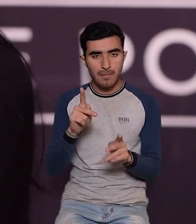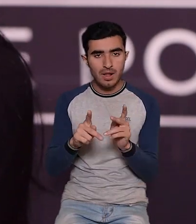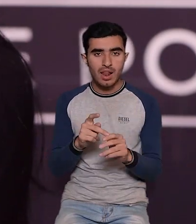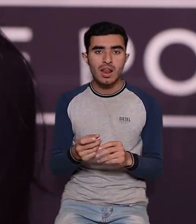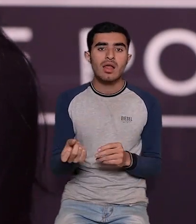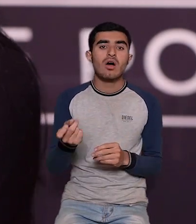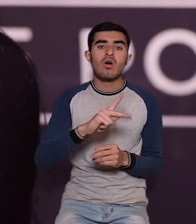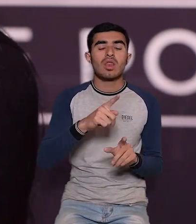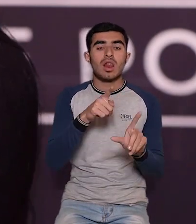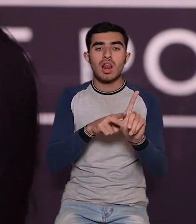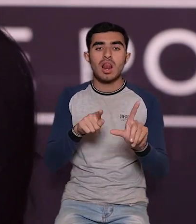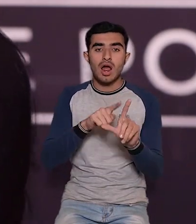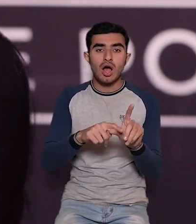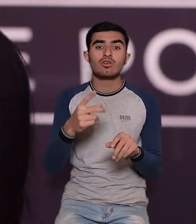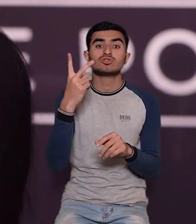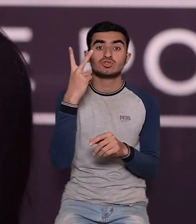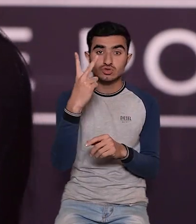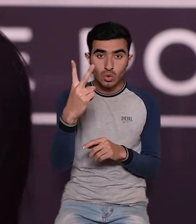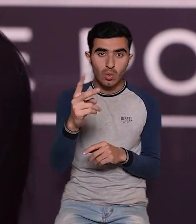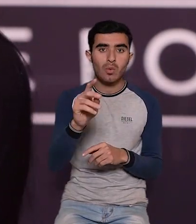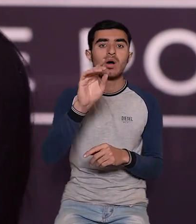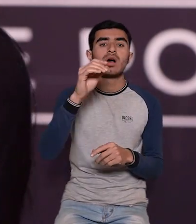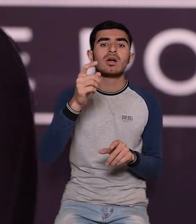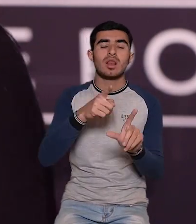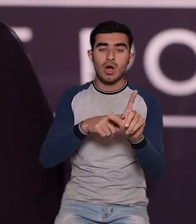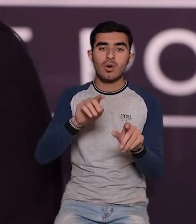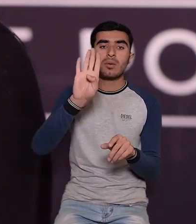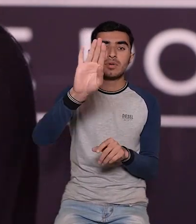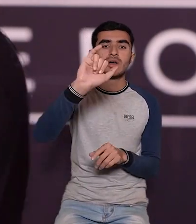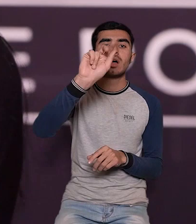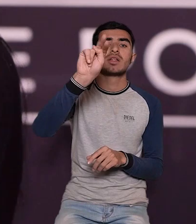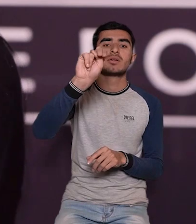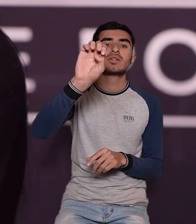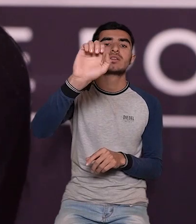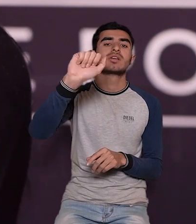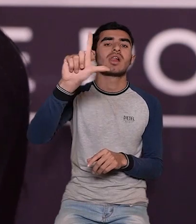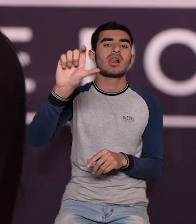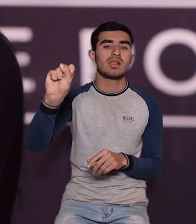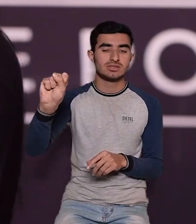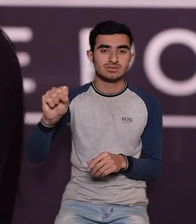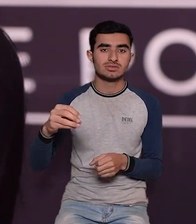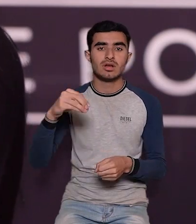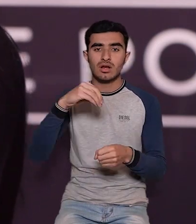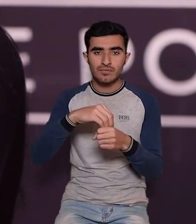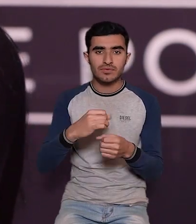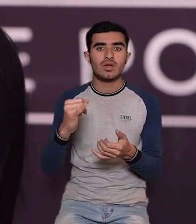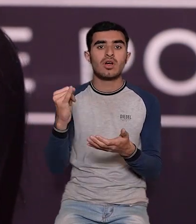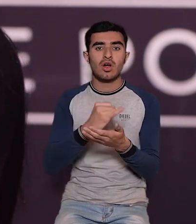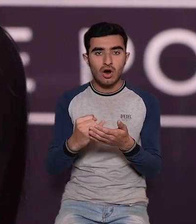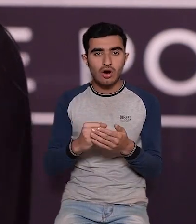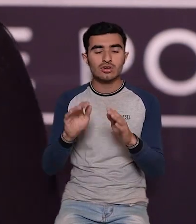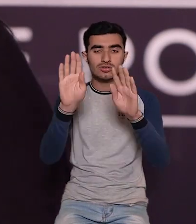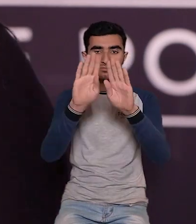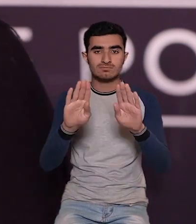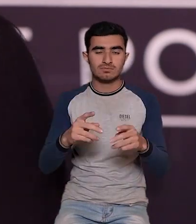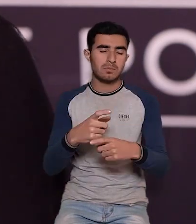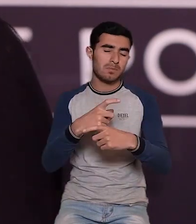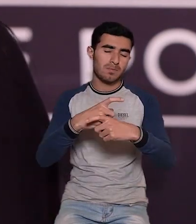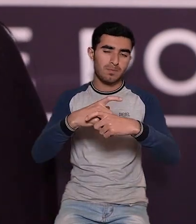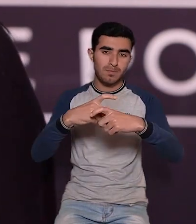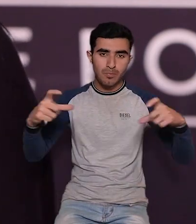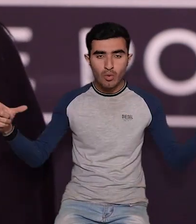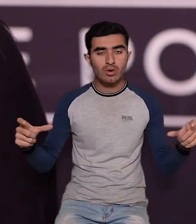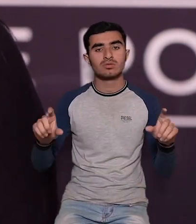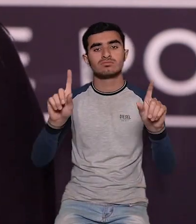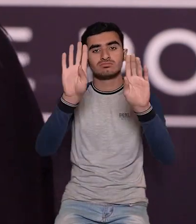we saw a lot of local international artists come together under an umbrella to talk